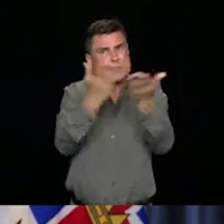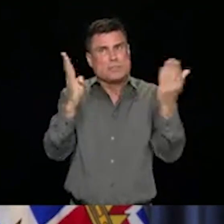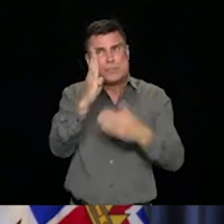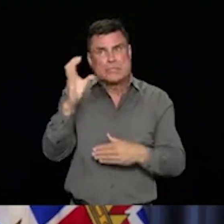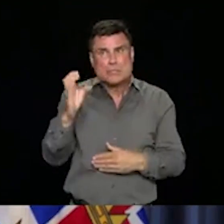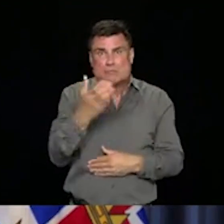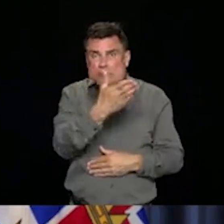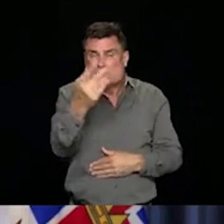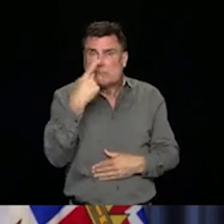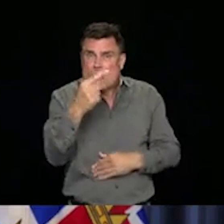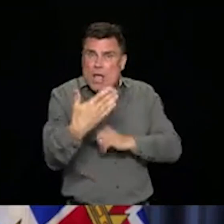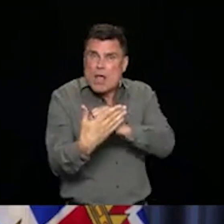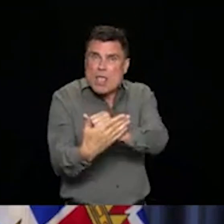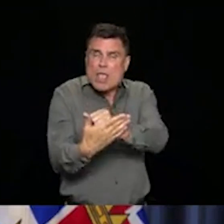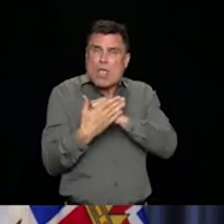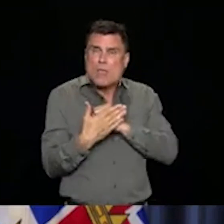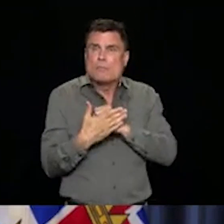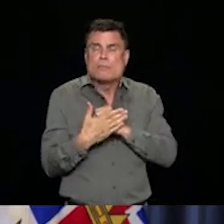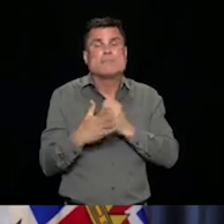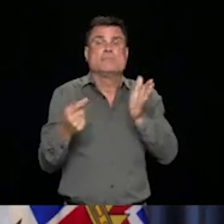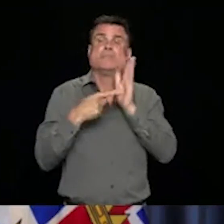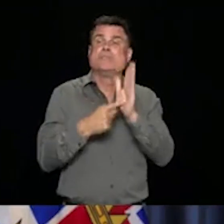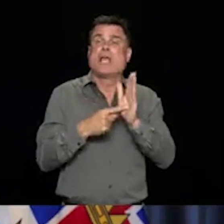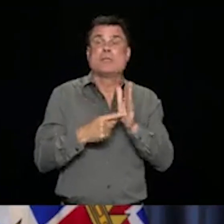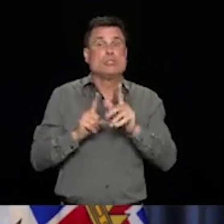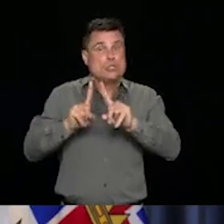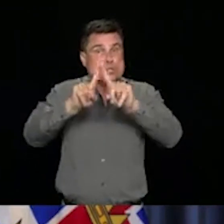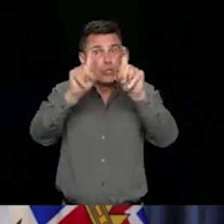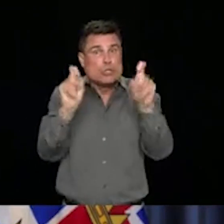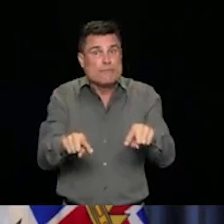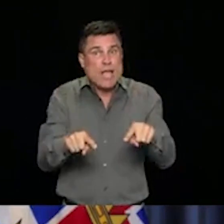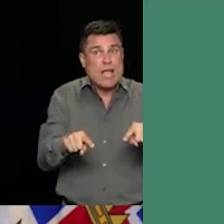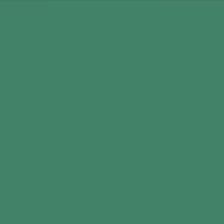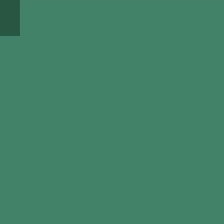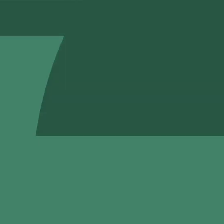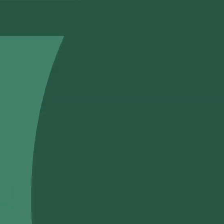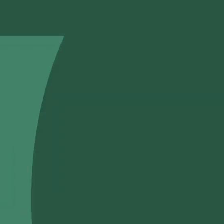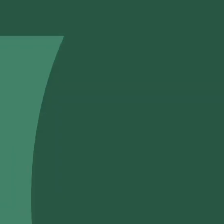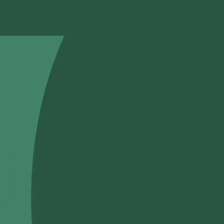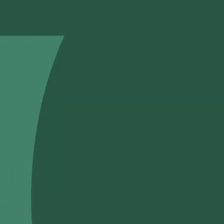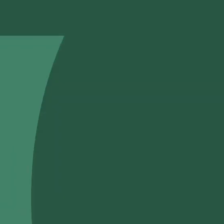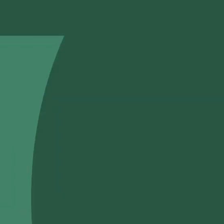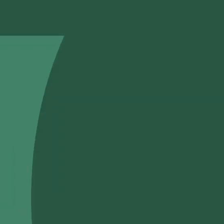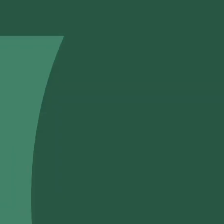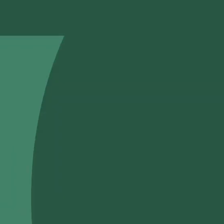I think that reflects better than some subset of some national poll might.